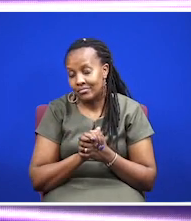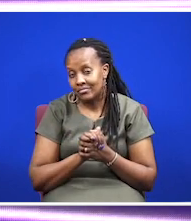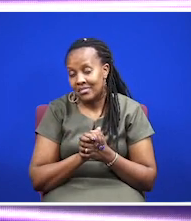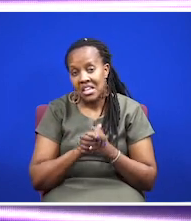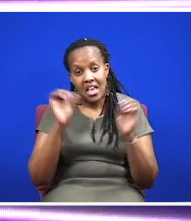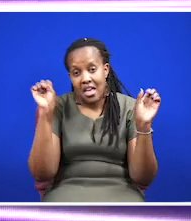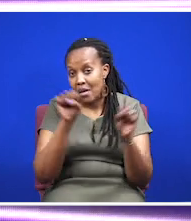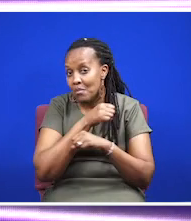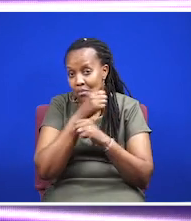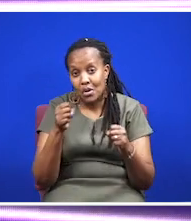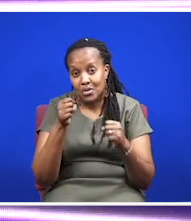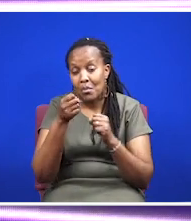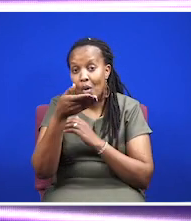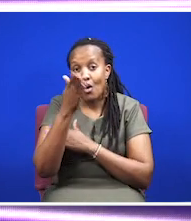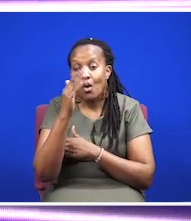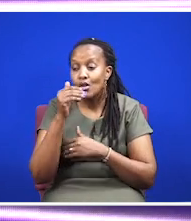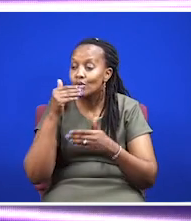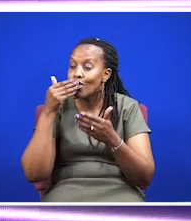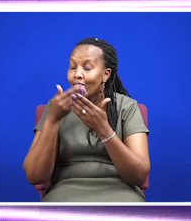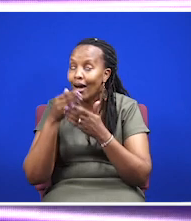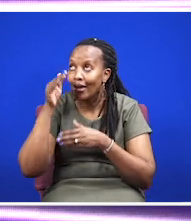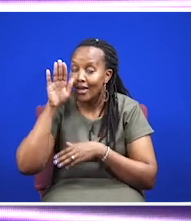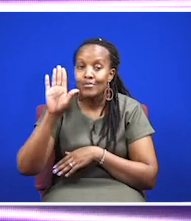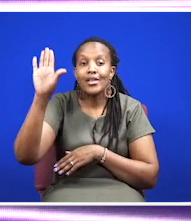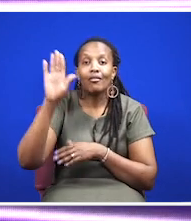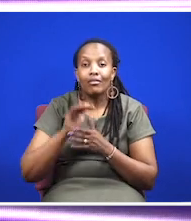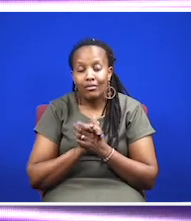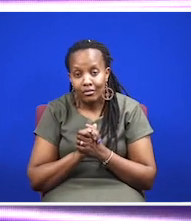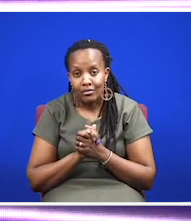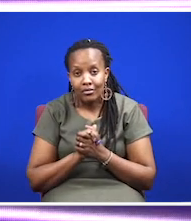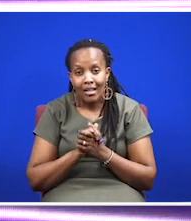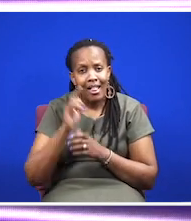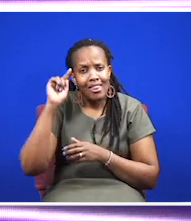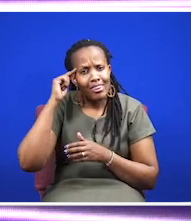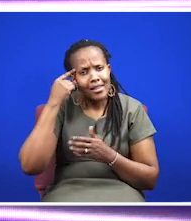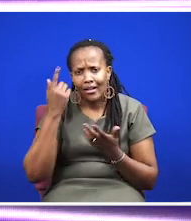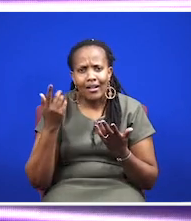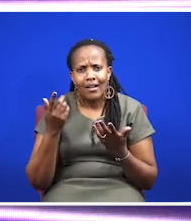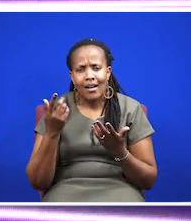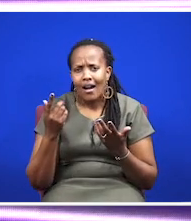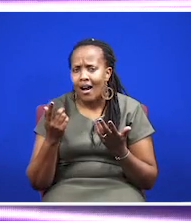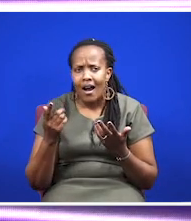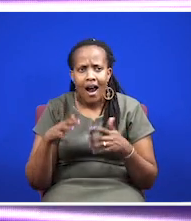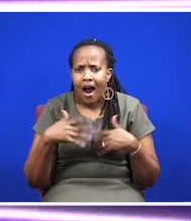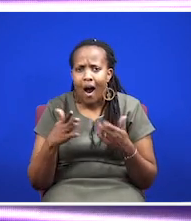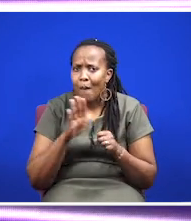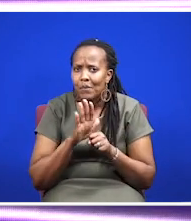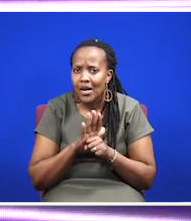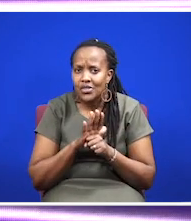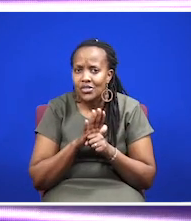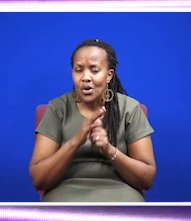you can't give something to somebody and then you thank yourself. So think how much he must be happy to